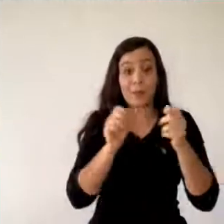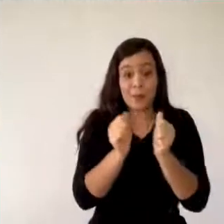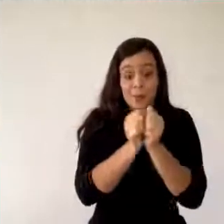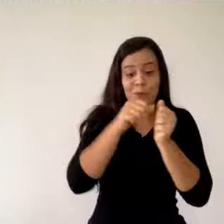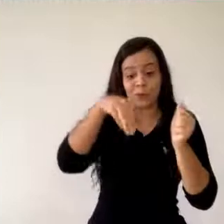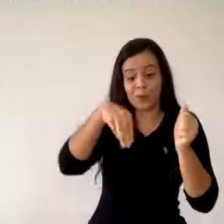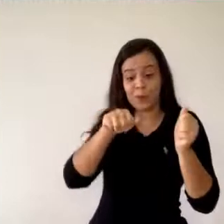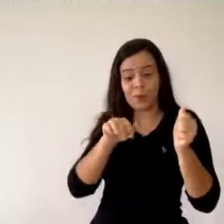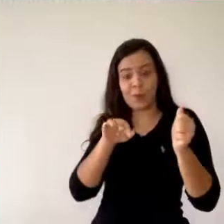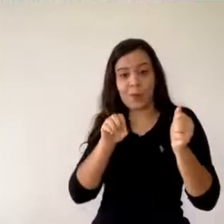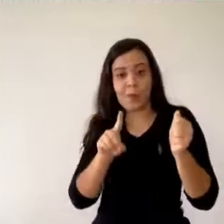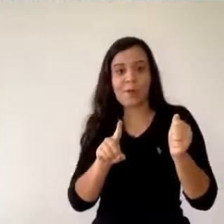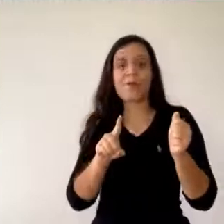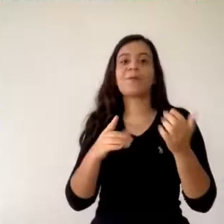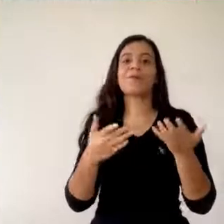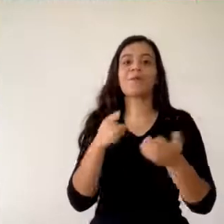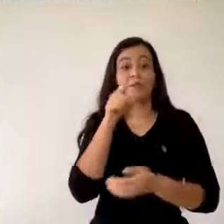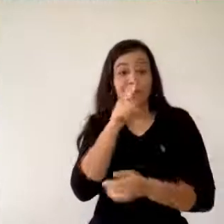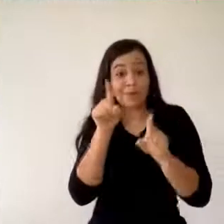Marina